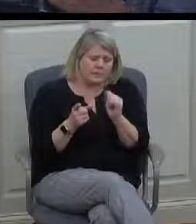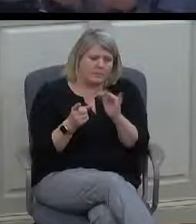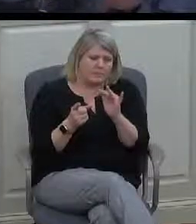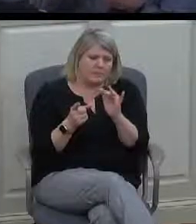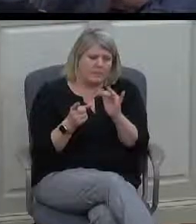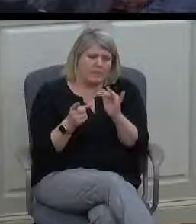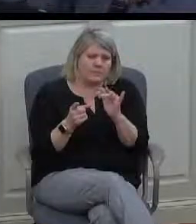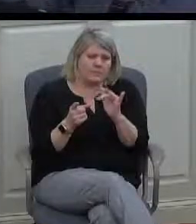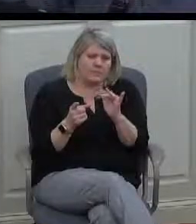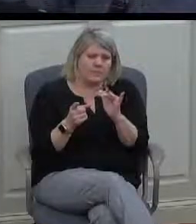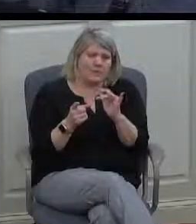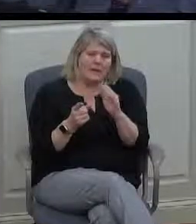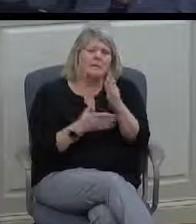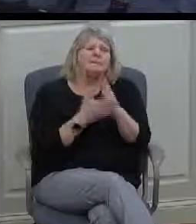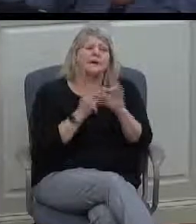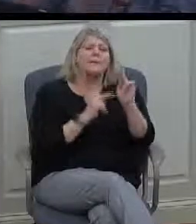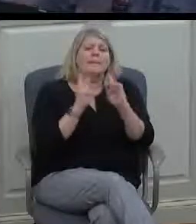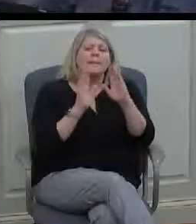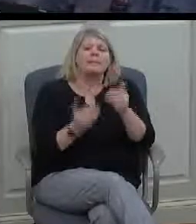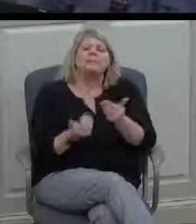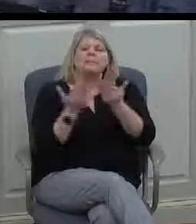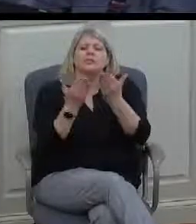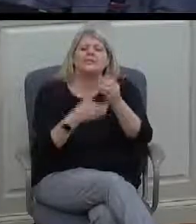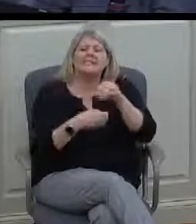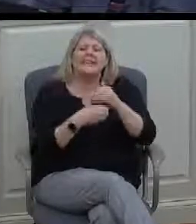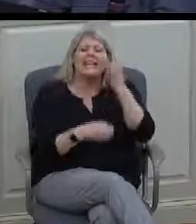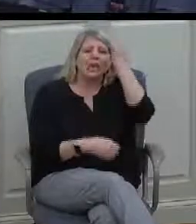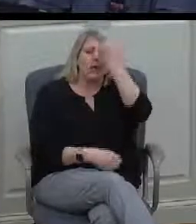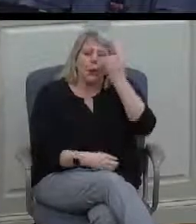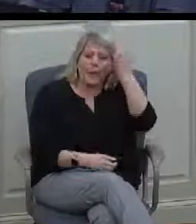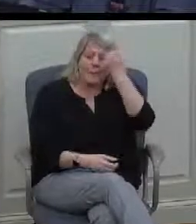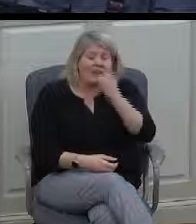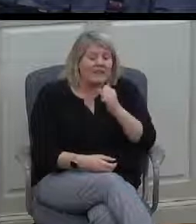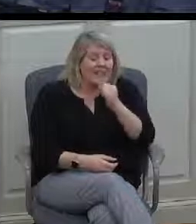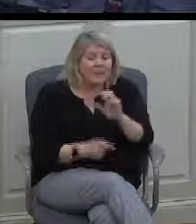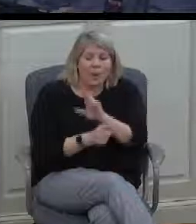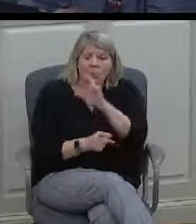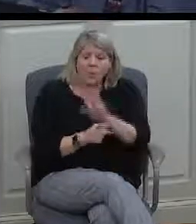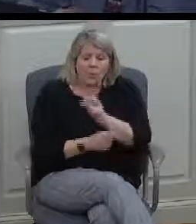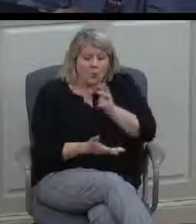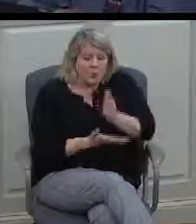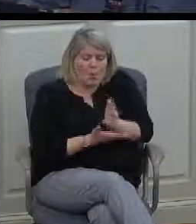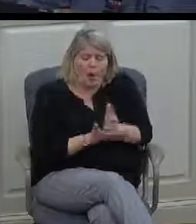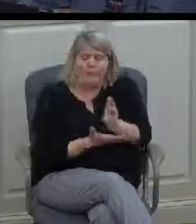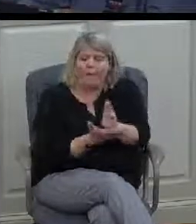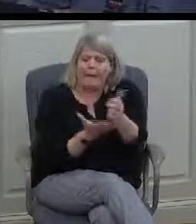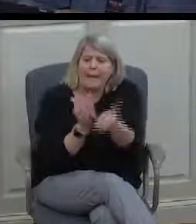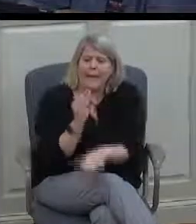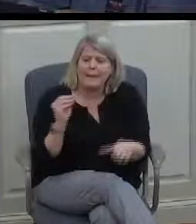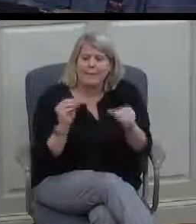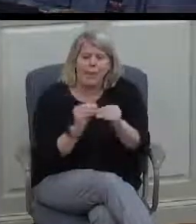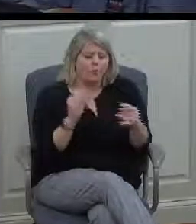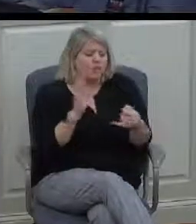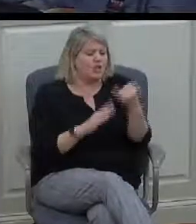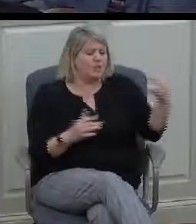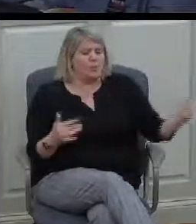in Europe that they don't even use parking spaces, that you just pull up, you